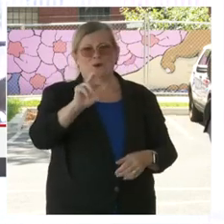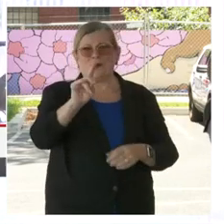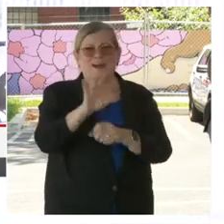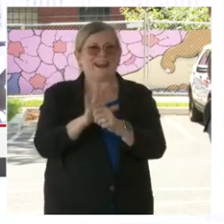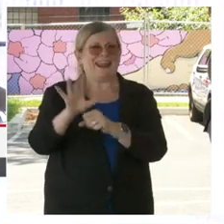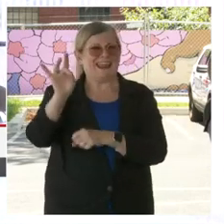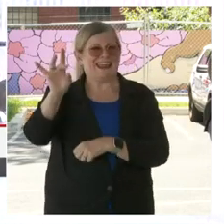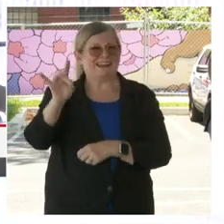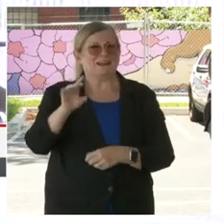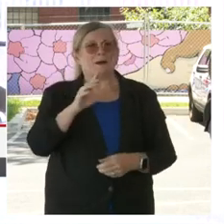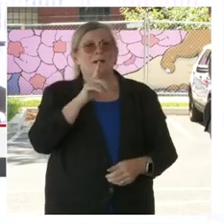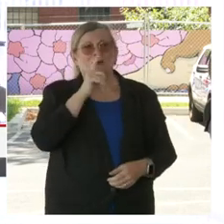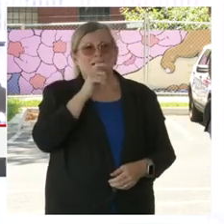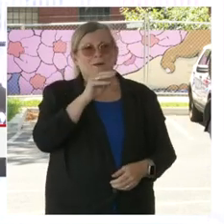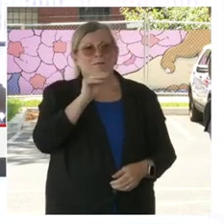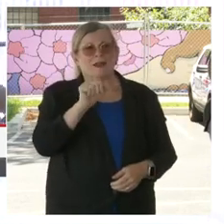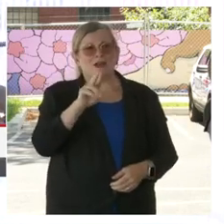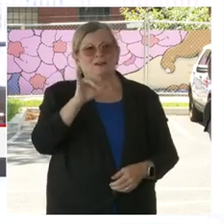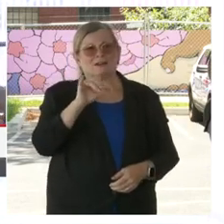Murray Cutbirth,